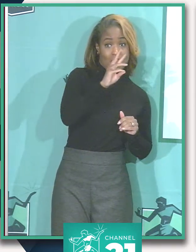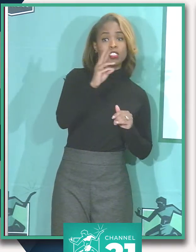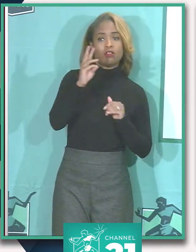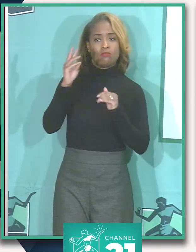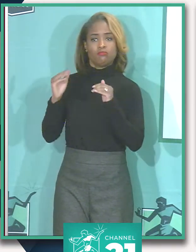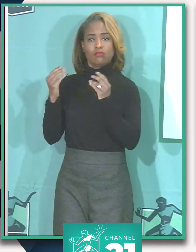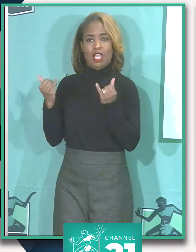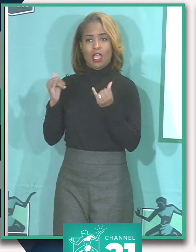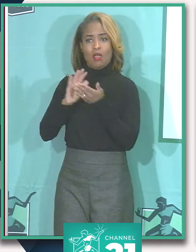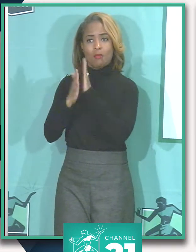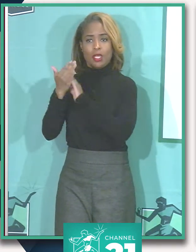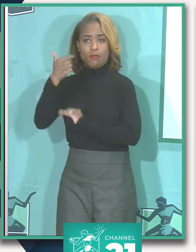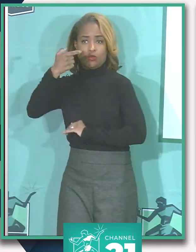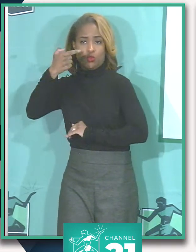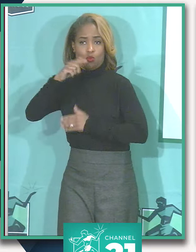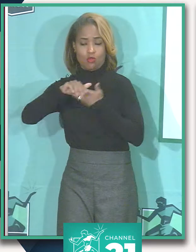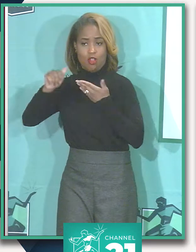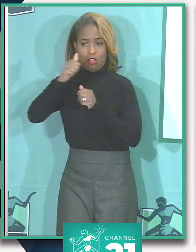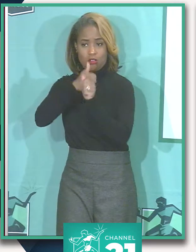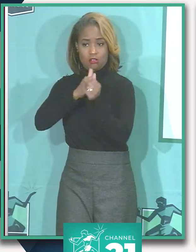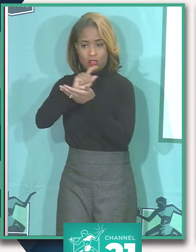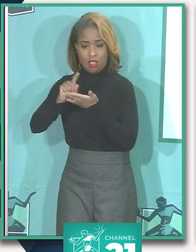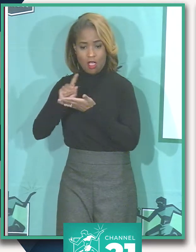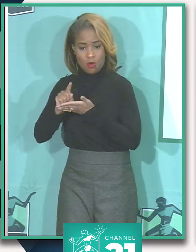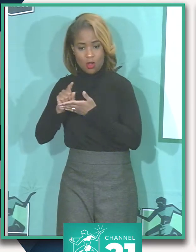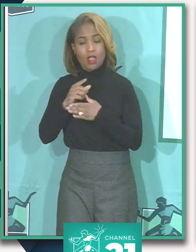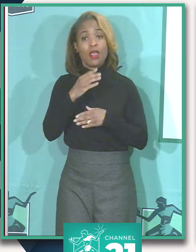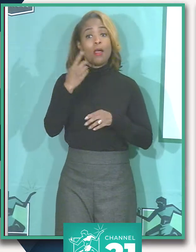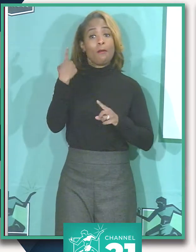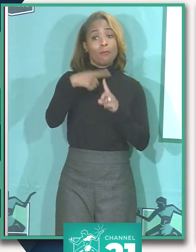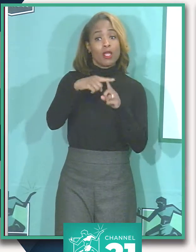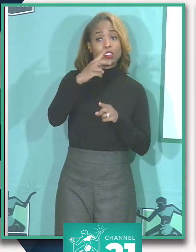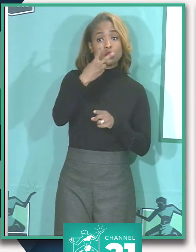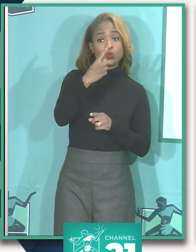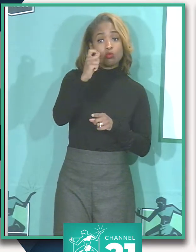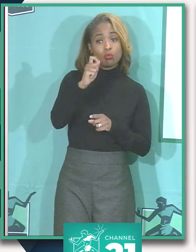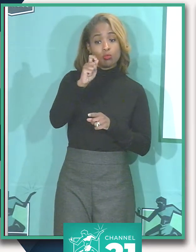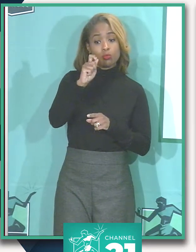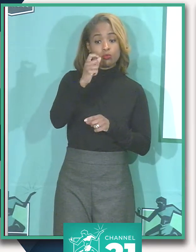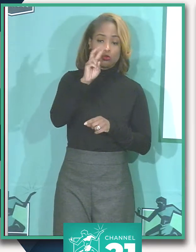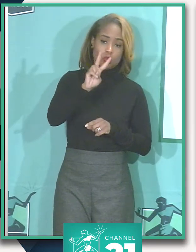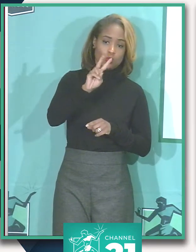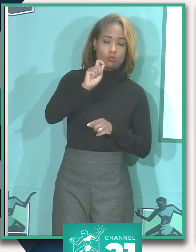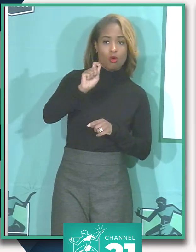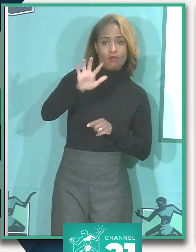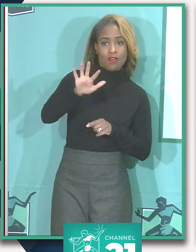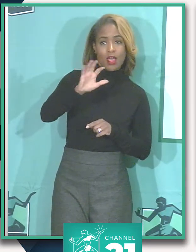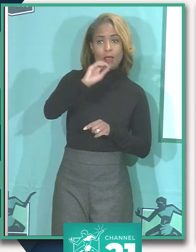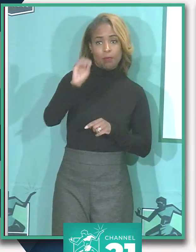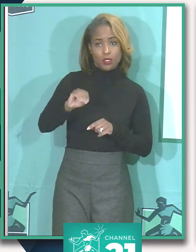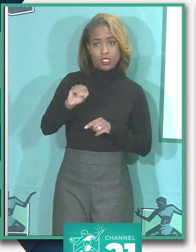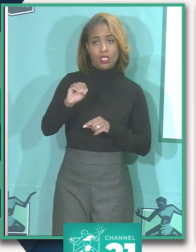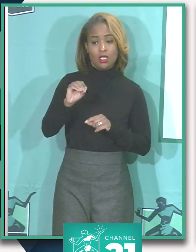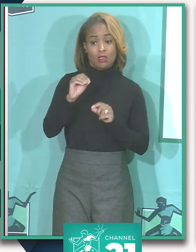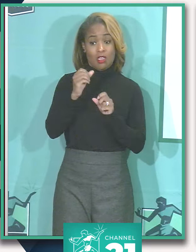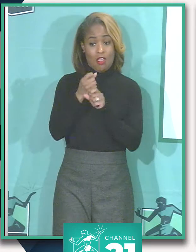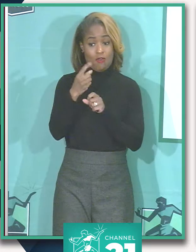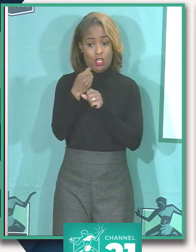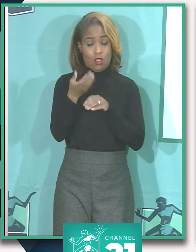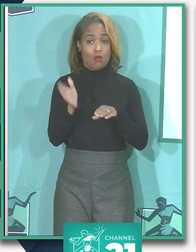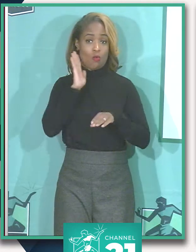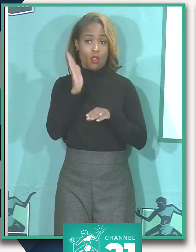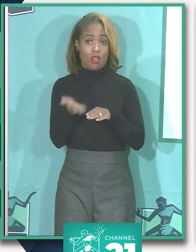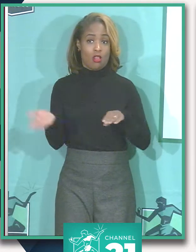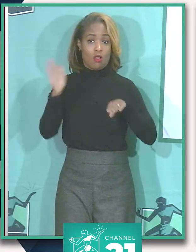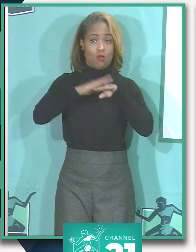an hour, and we have a 2.5% pay raise per year for the next 4 years. So we got a 4-year contract. And